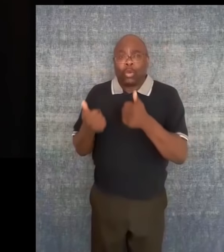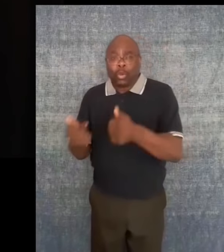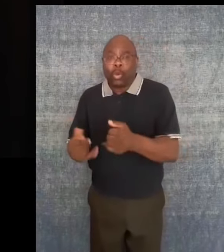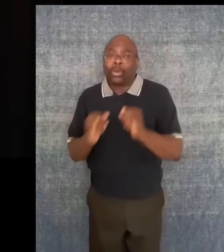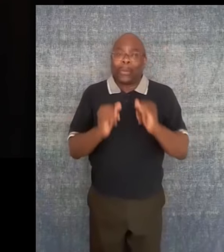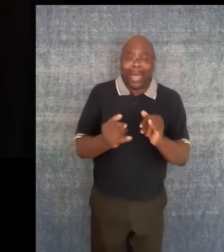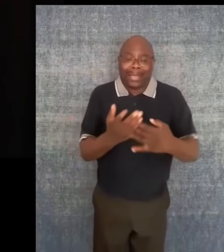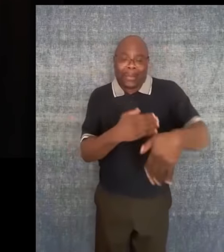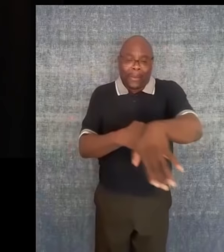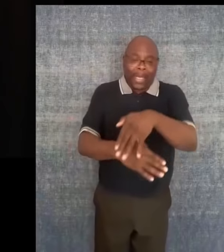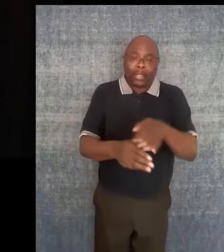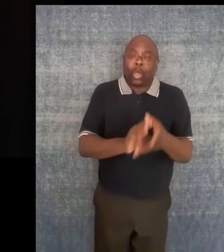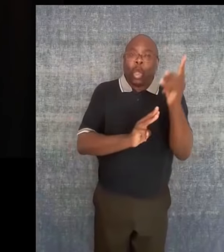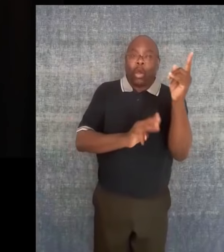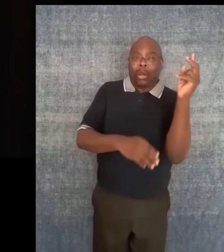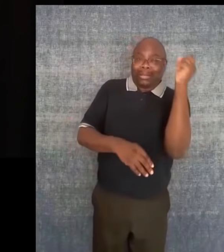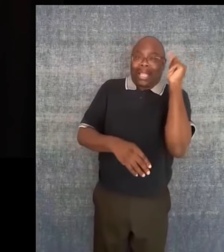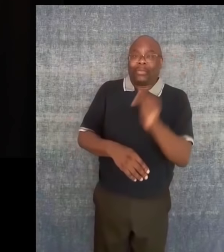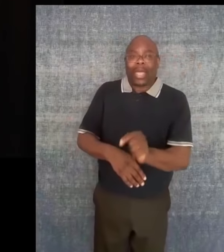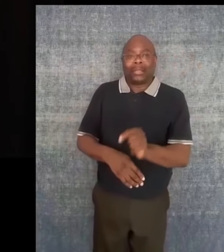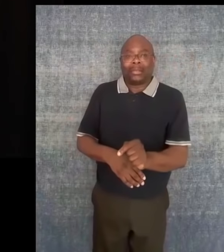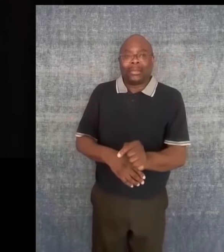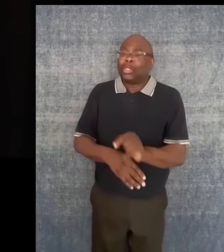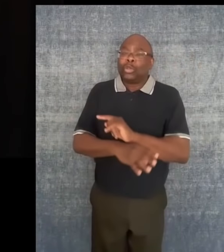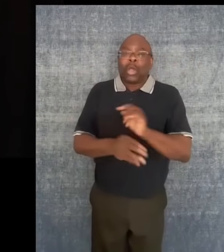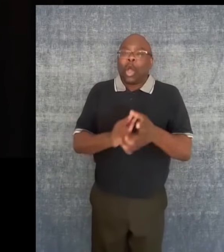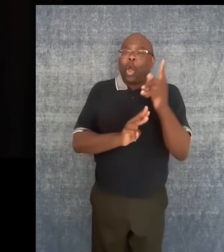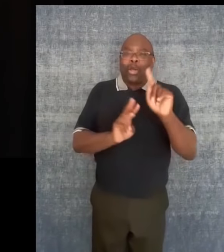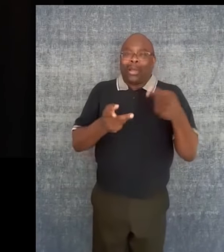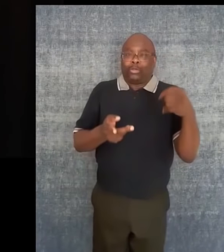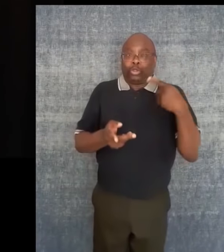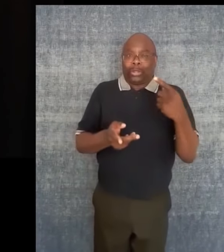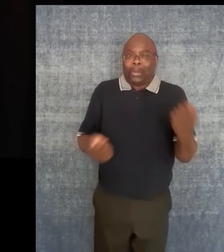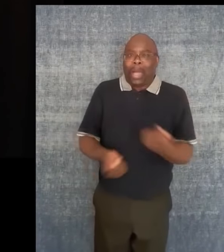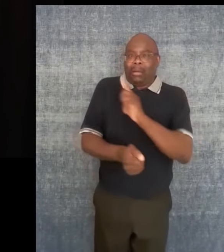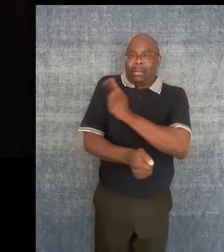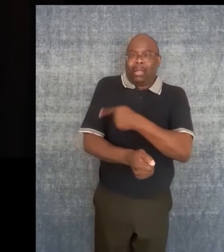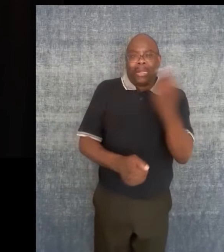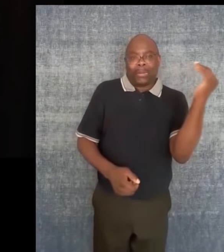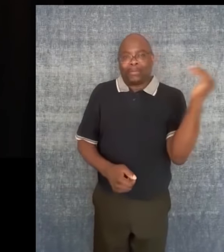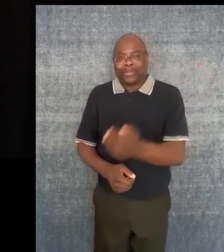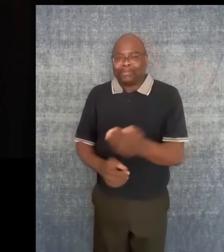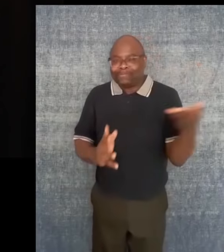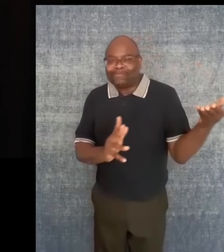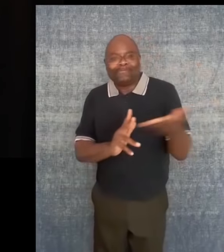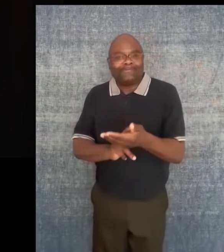and evil. And God understands that. But he won't just intervene with his superpower until he has